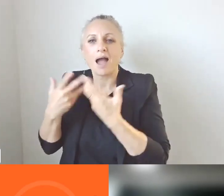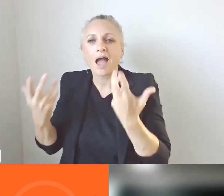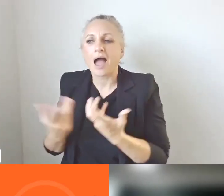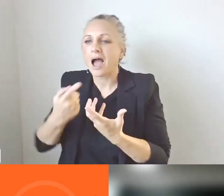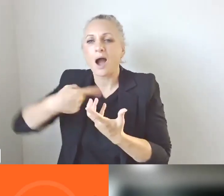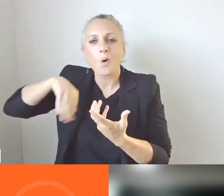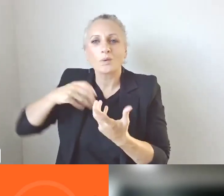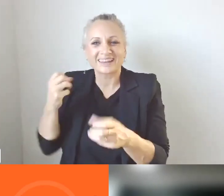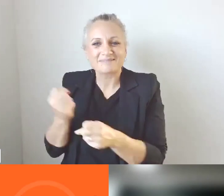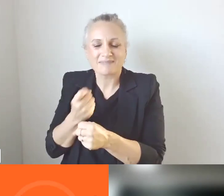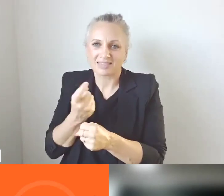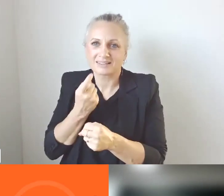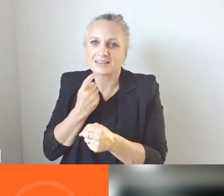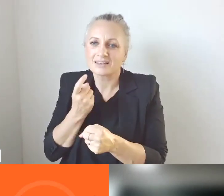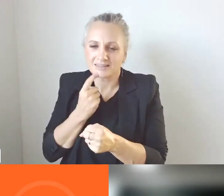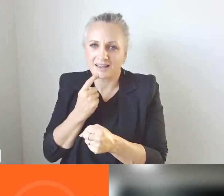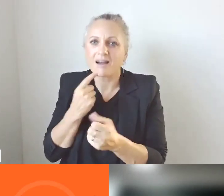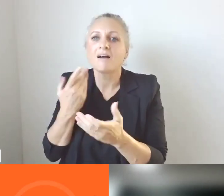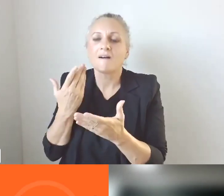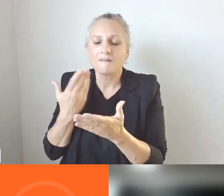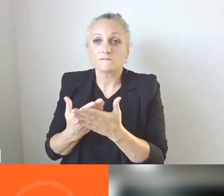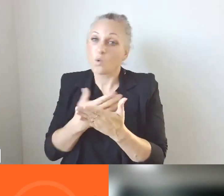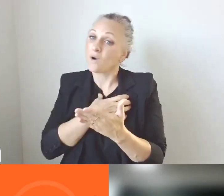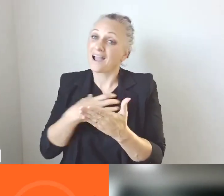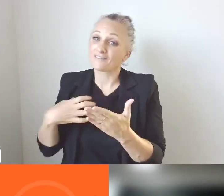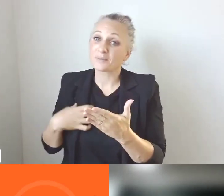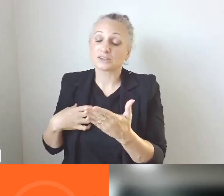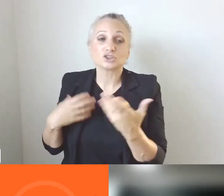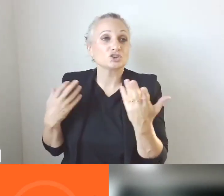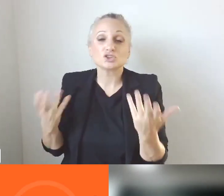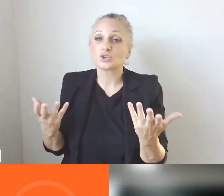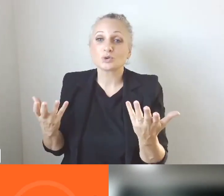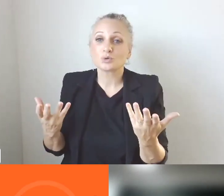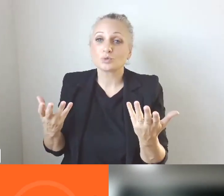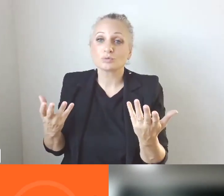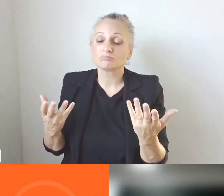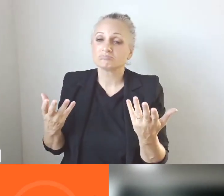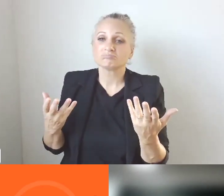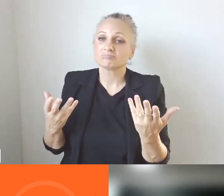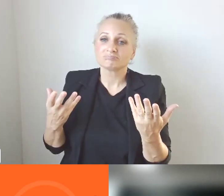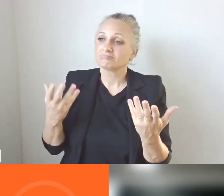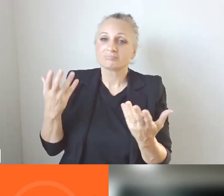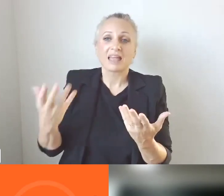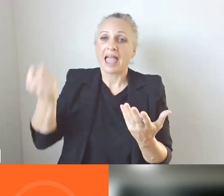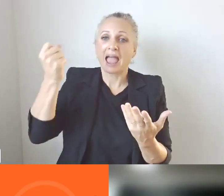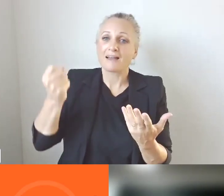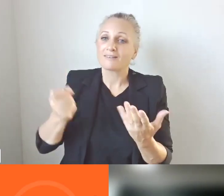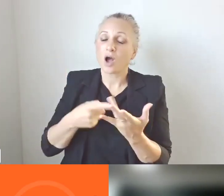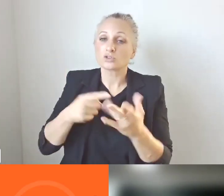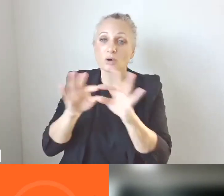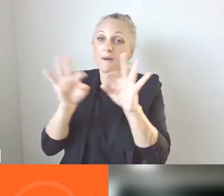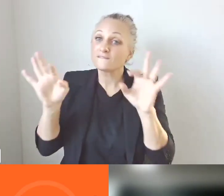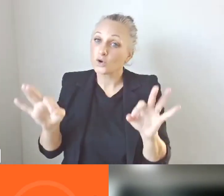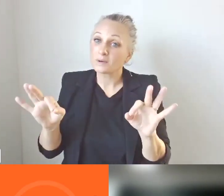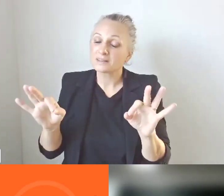easier for government to just have alternate formats as a default